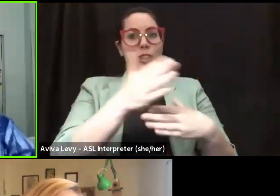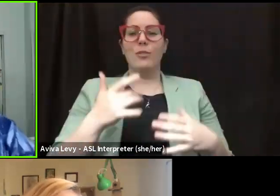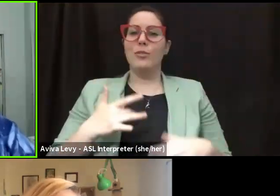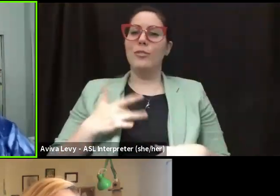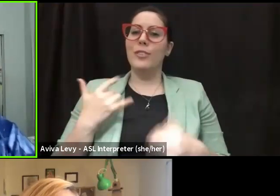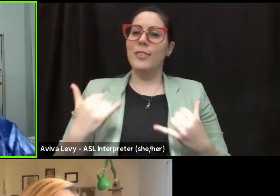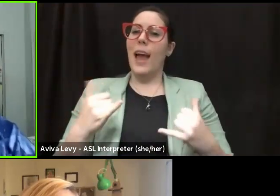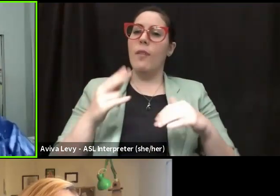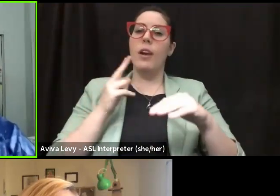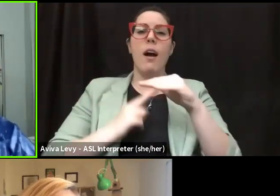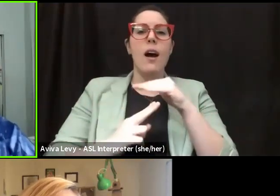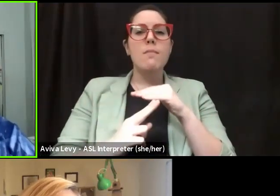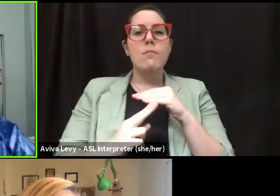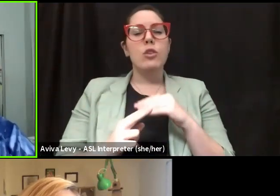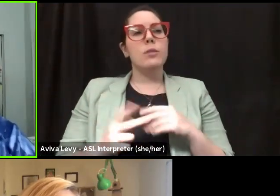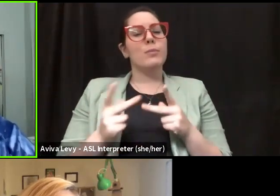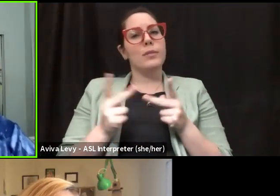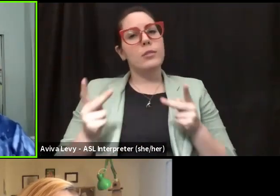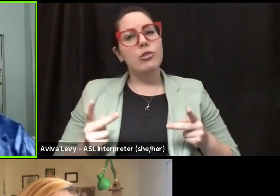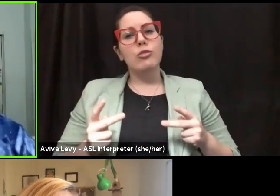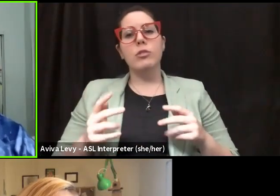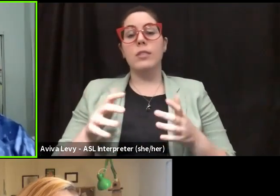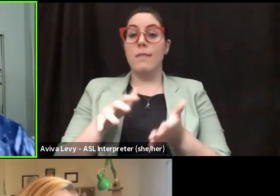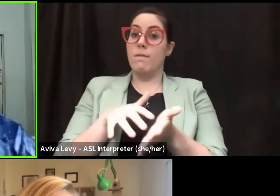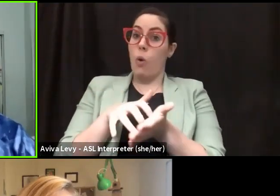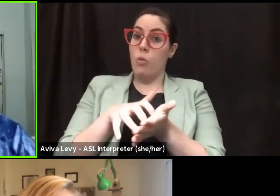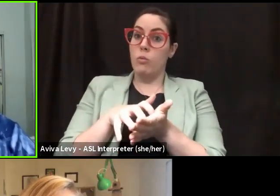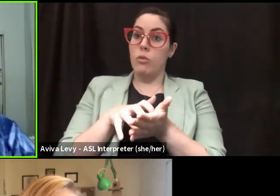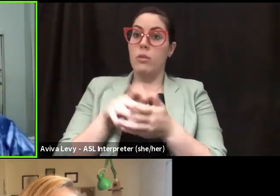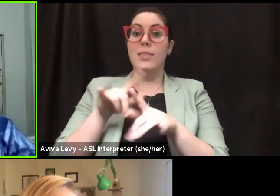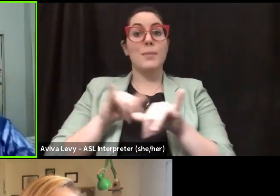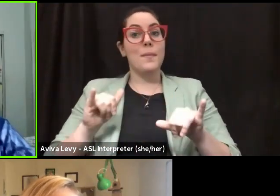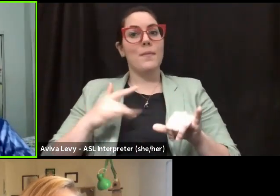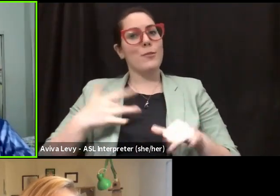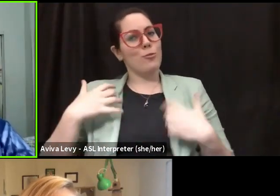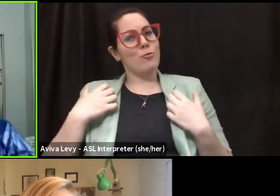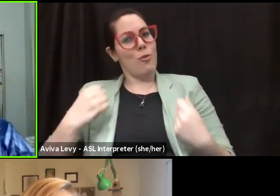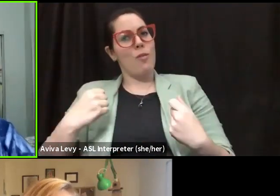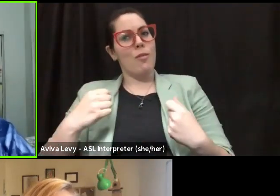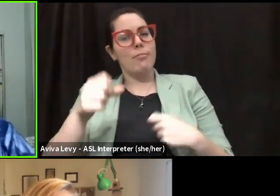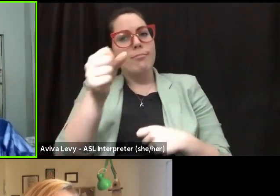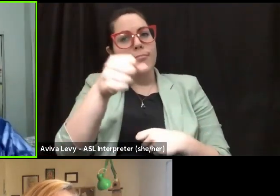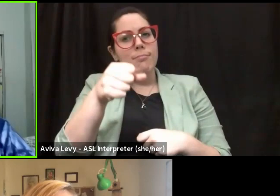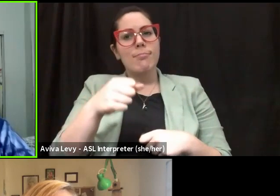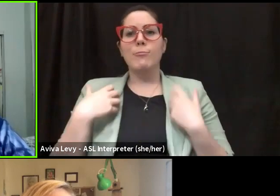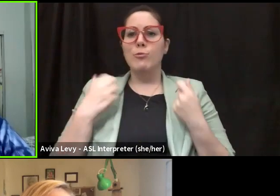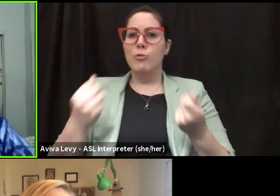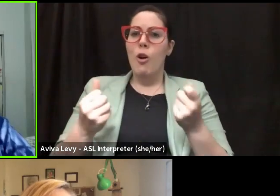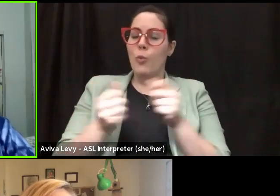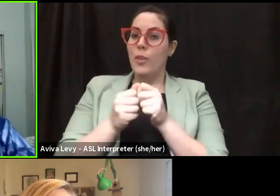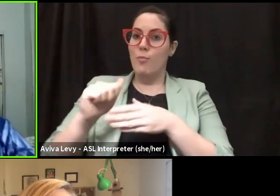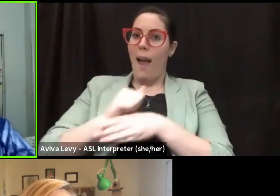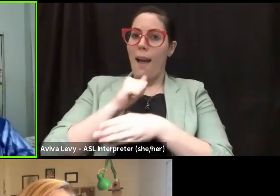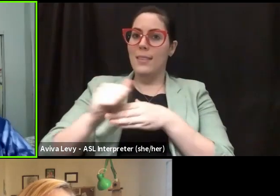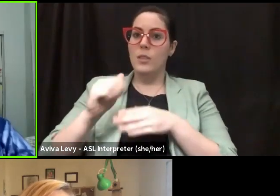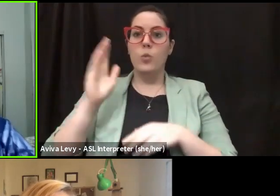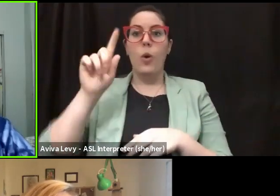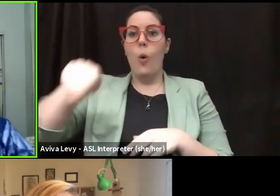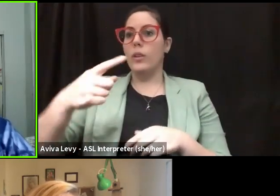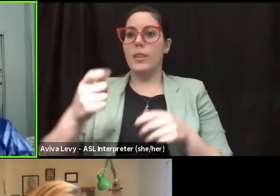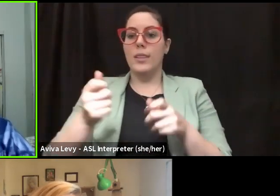a very vulnerable place, but I feel strong. I feel strong about the practice, and I feel that it's only going to grow